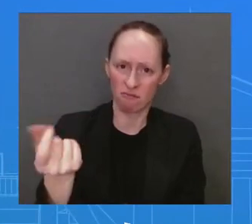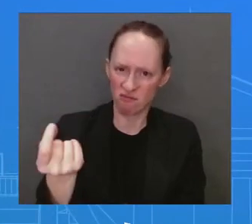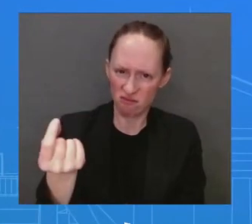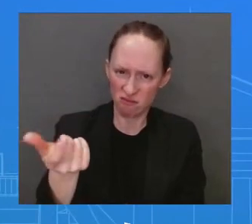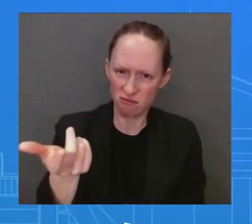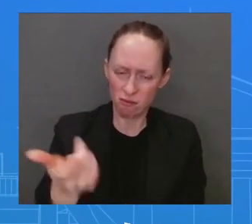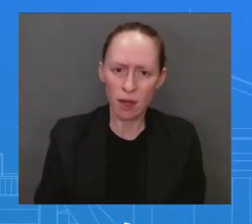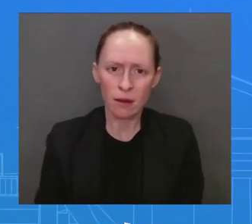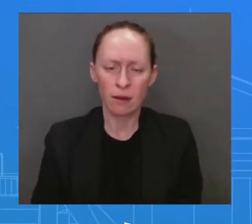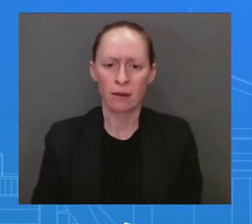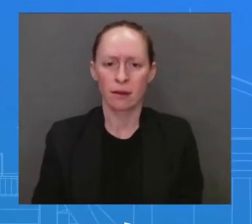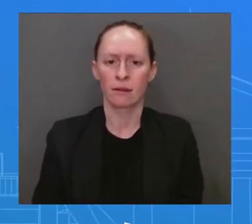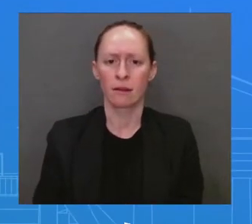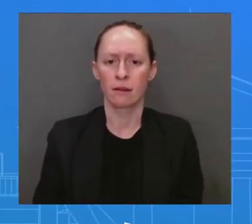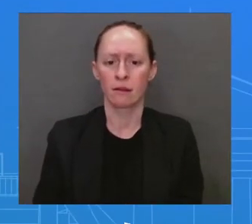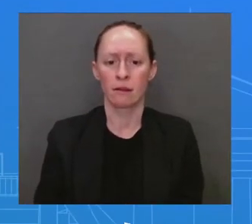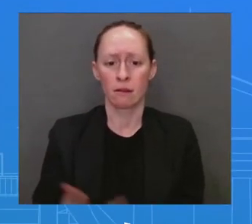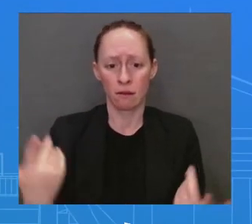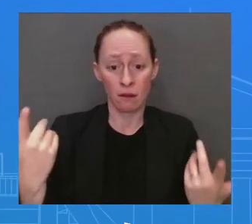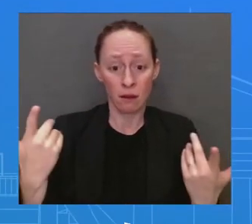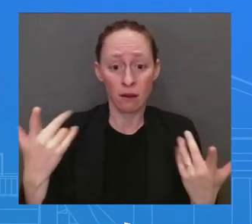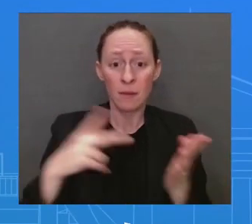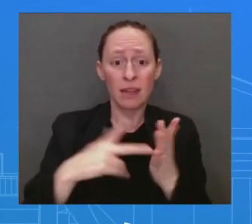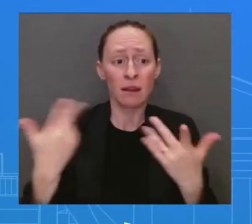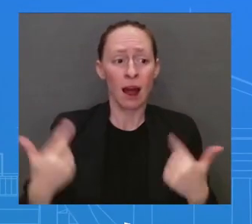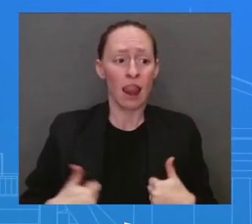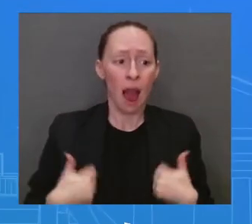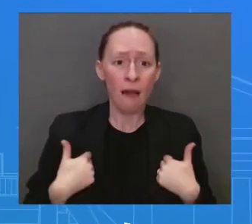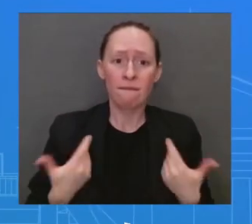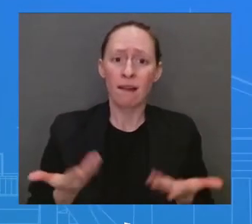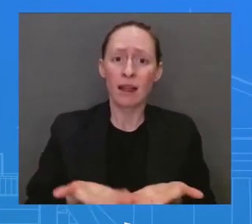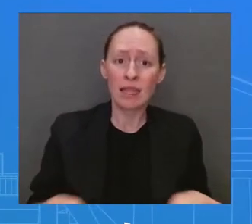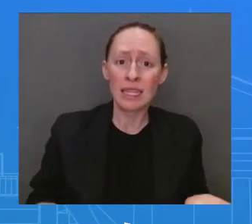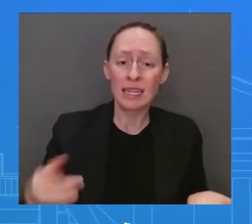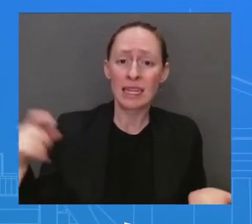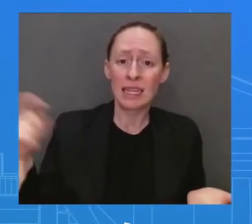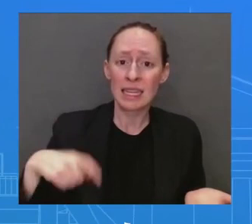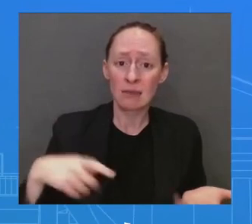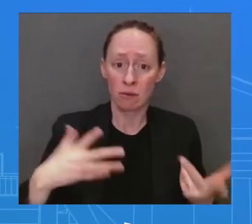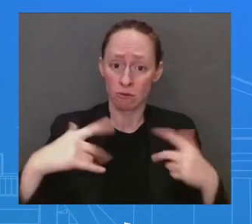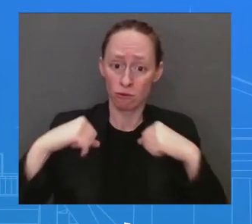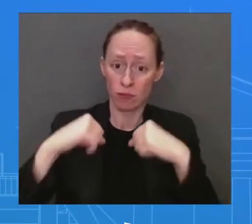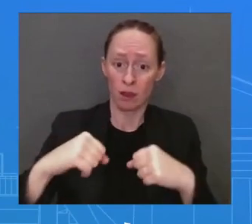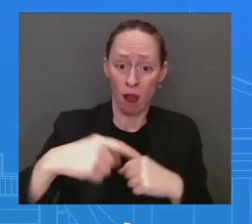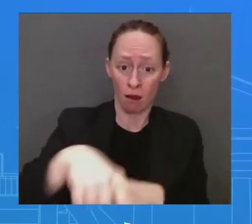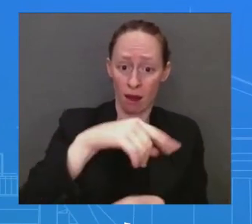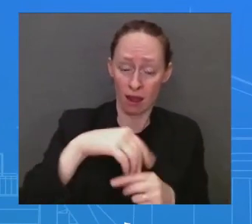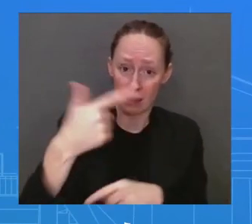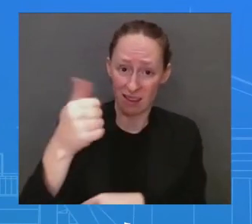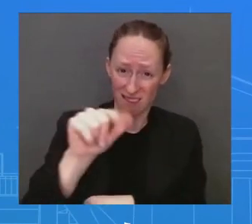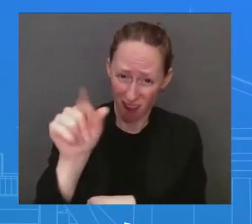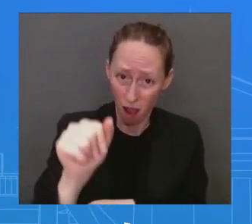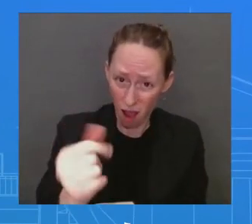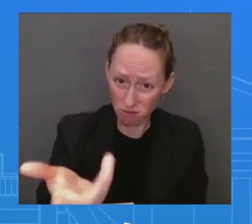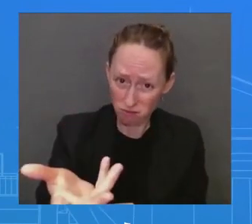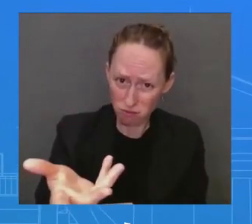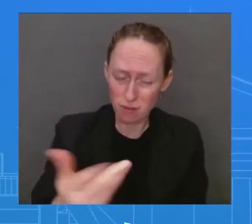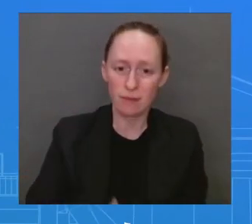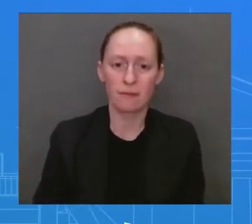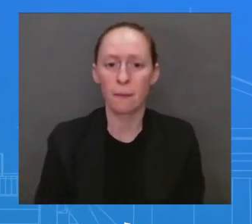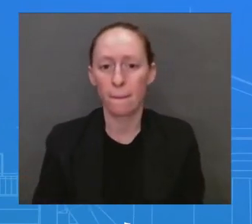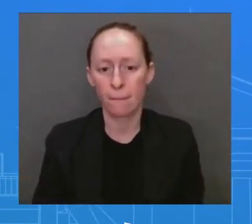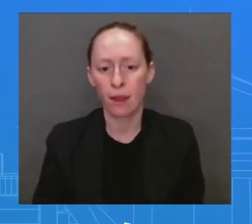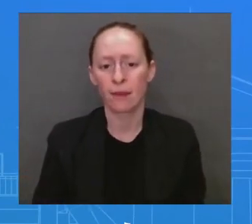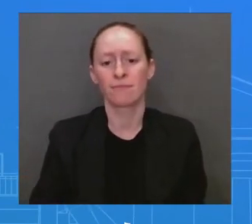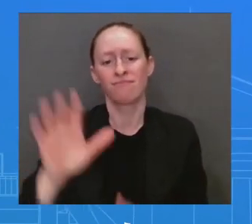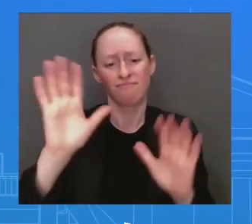be considered to protect civilians in Gaza. We want, as I said from the beginning, we want to see all measure of protection for civilians